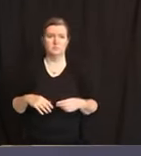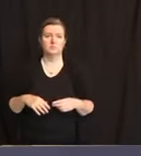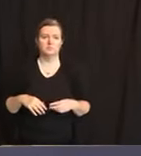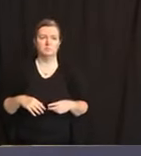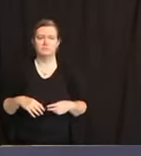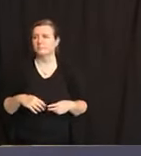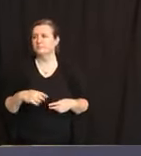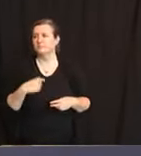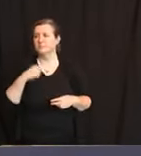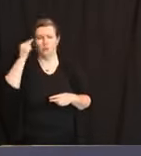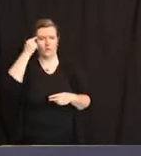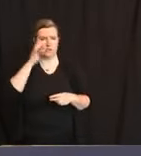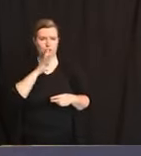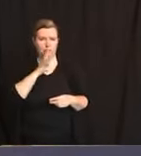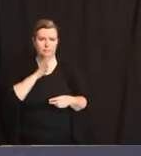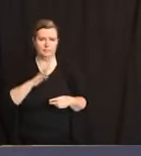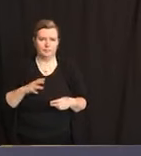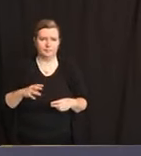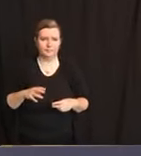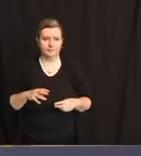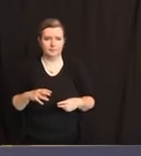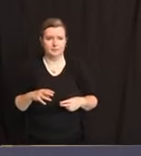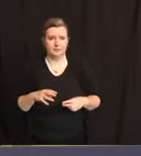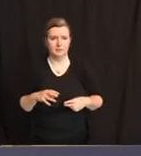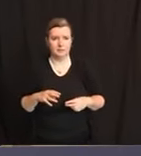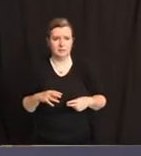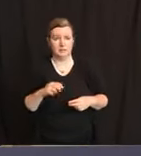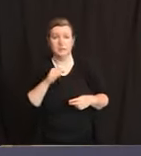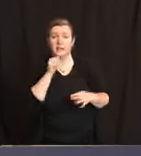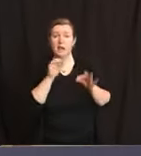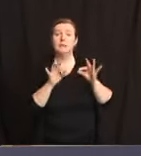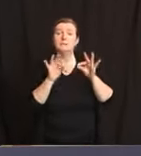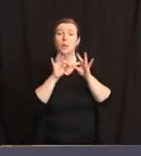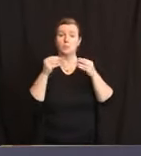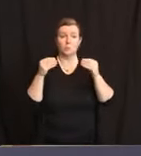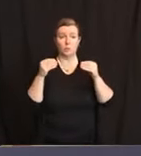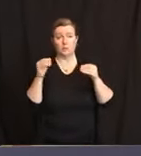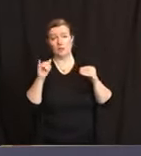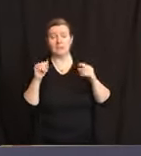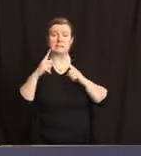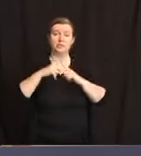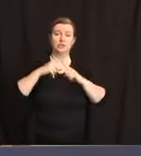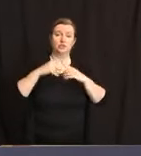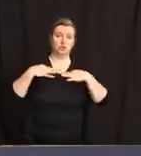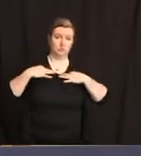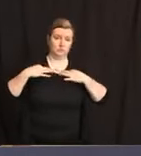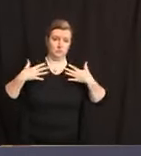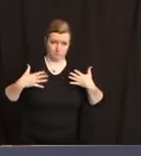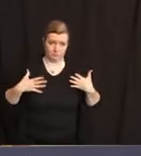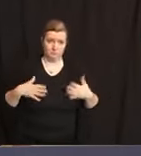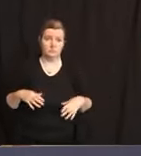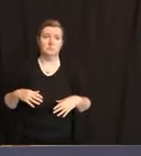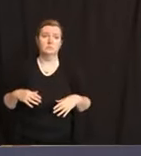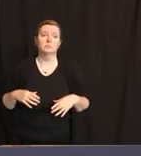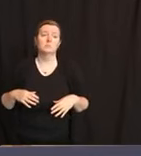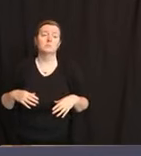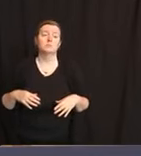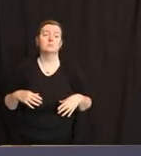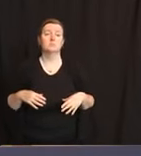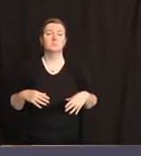Rob. The non-essential retailer reality, a T-shirt shop on the boardwalk is going to be similar to